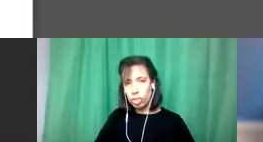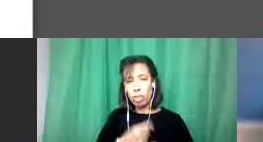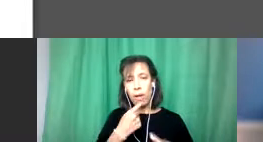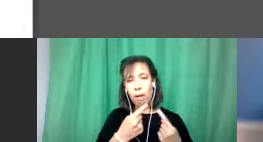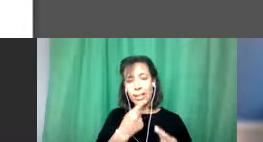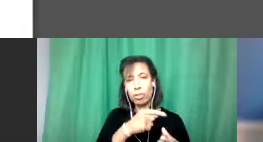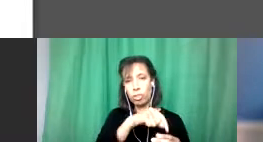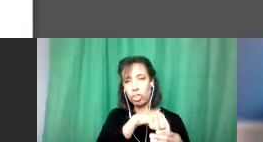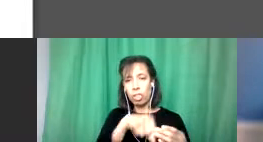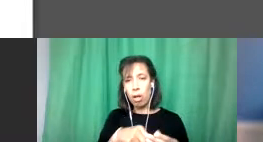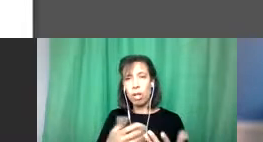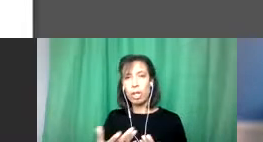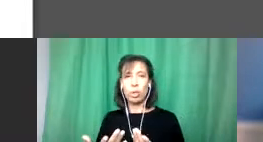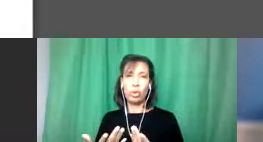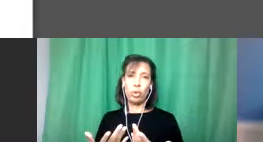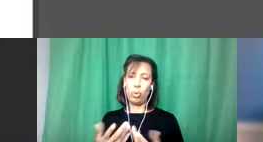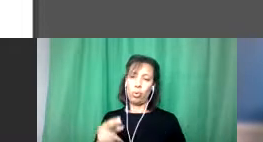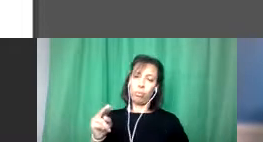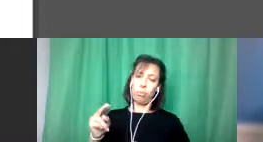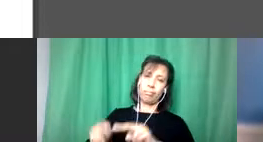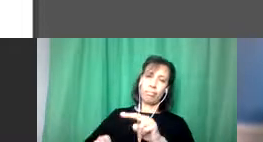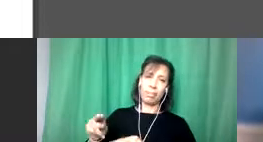Links to other modules, well, barriers to learning, because